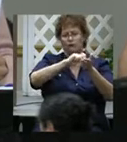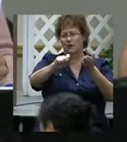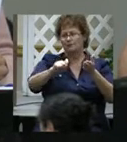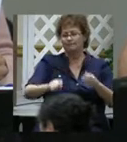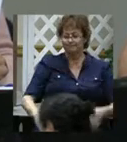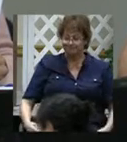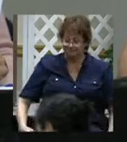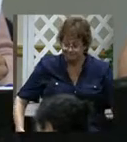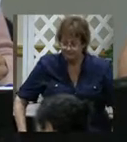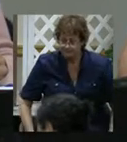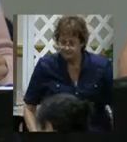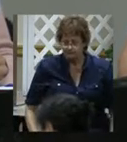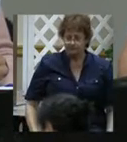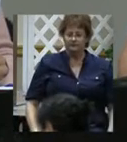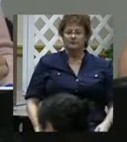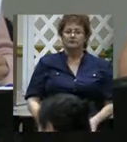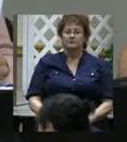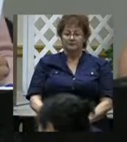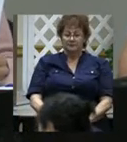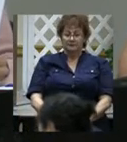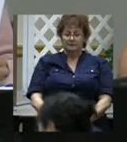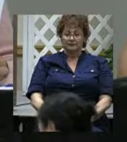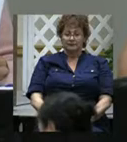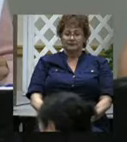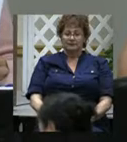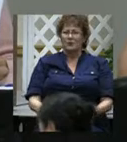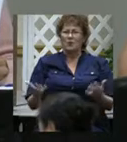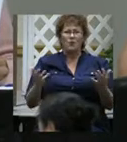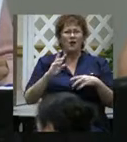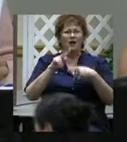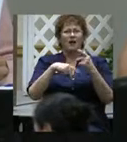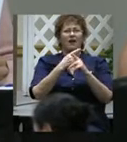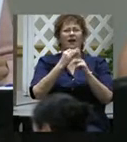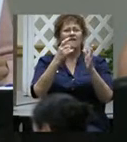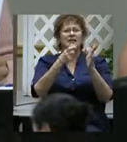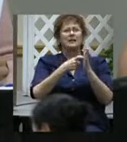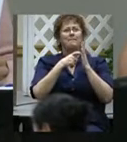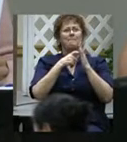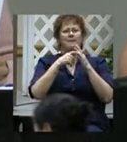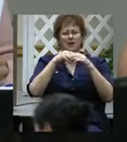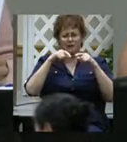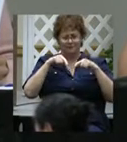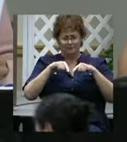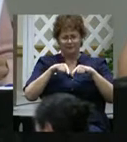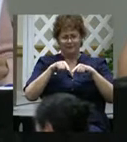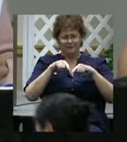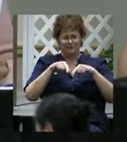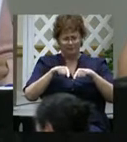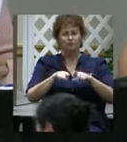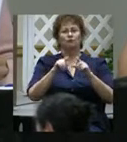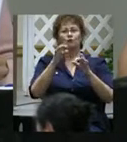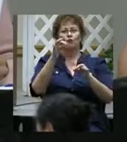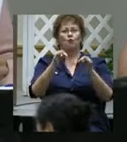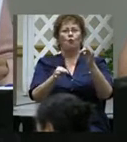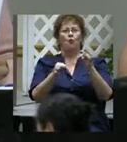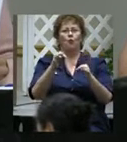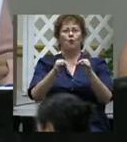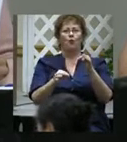And then we'll look at what type of demand is there in the court, right? And